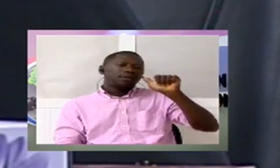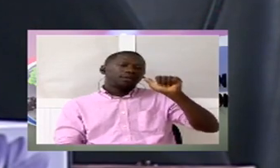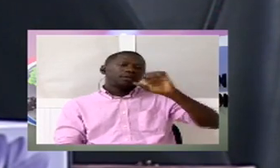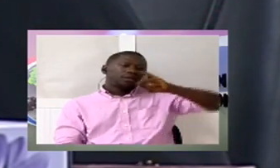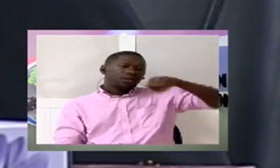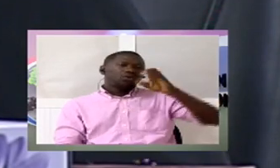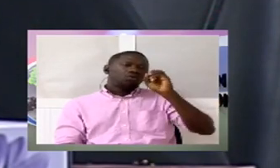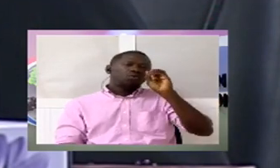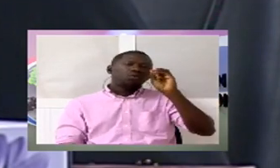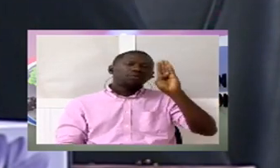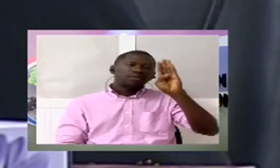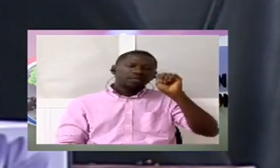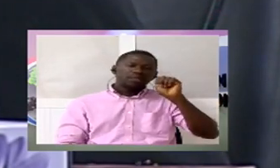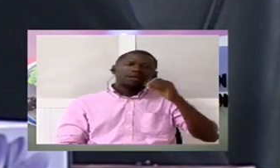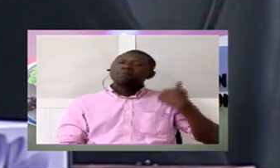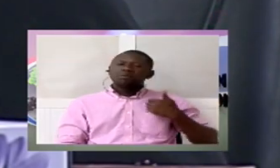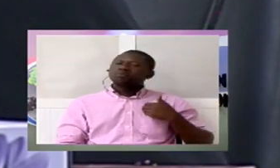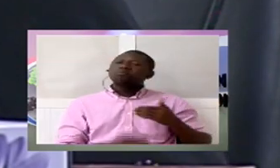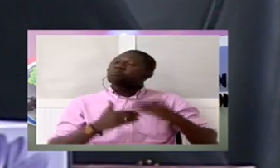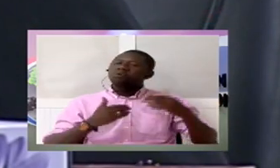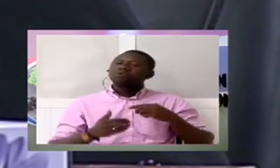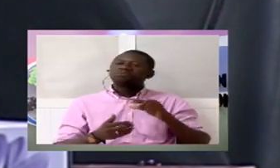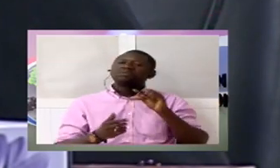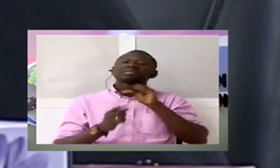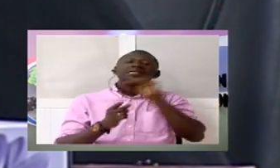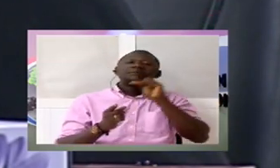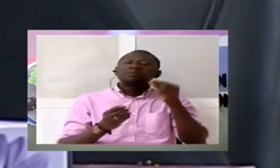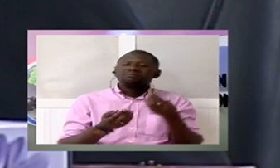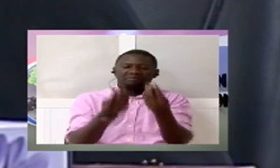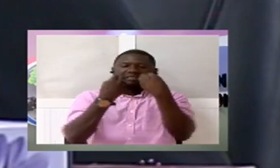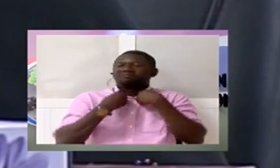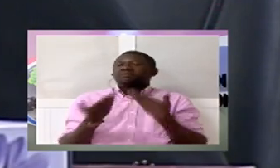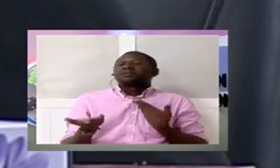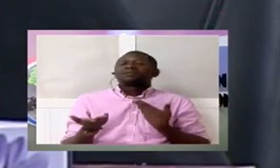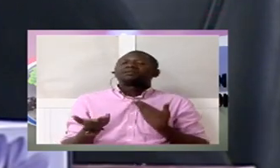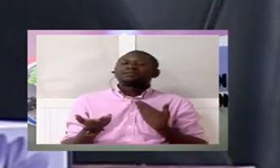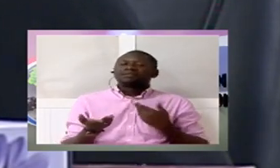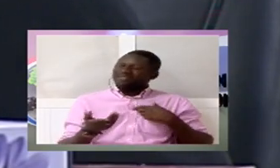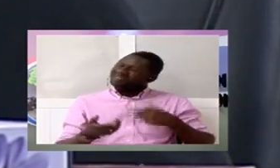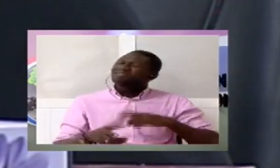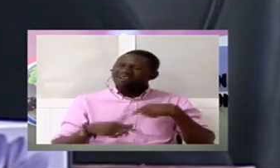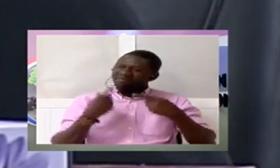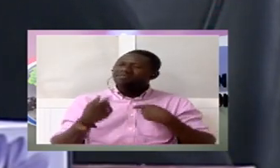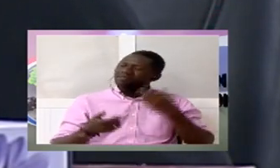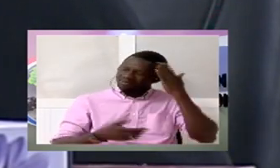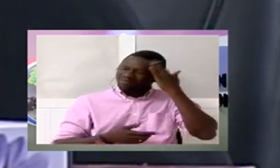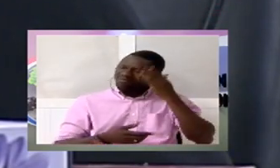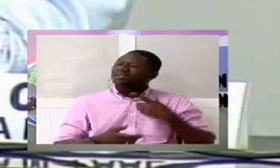And it became pleasing to me. And I used to add it on